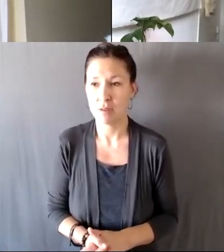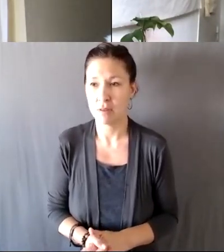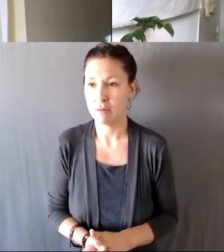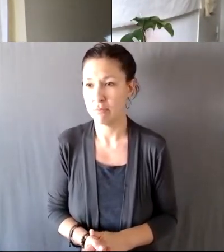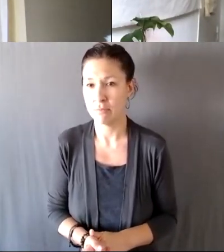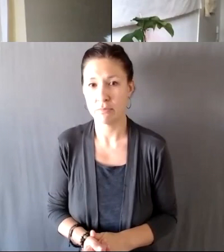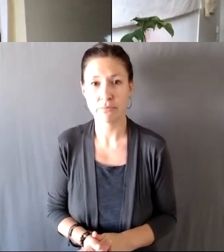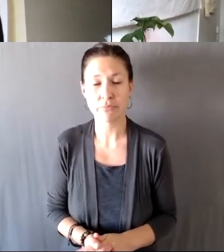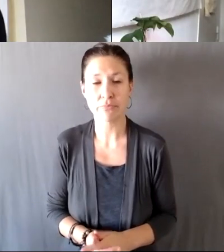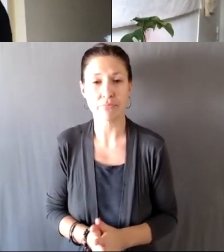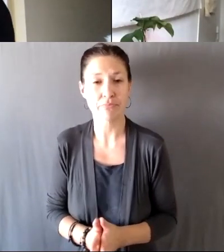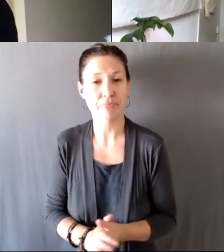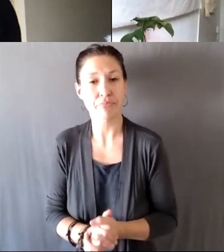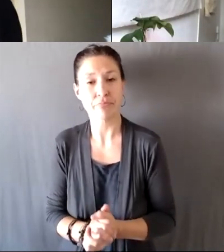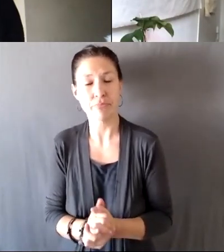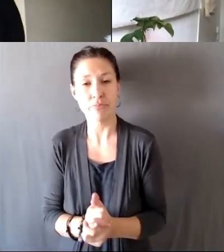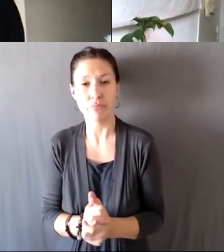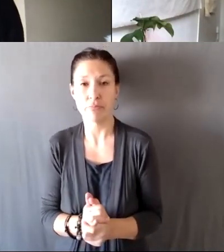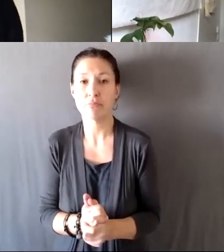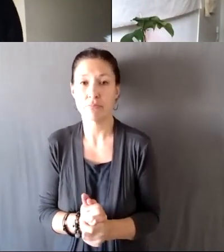Breathing into the back